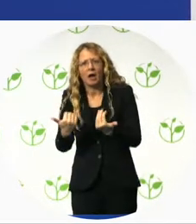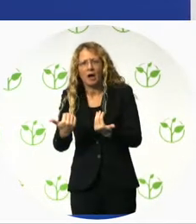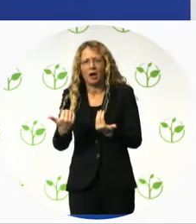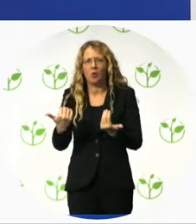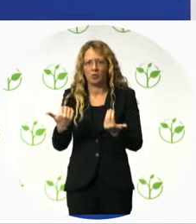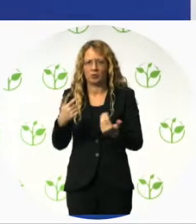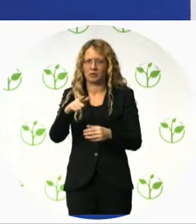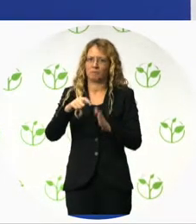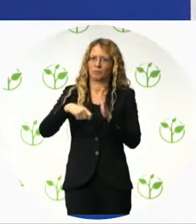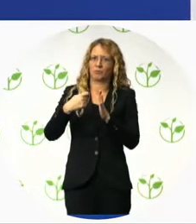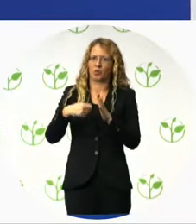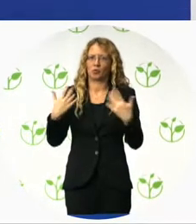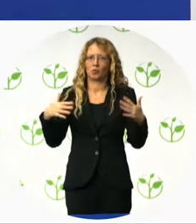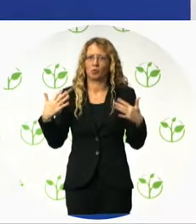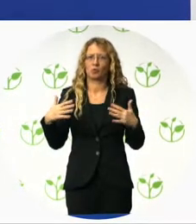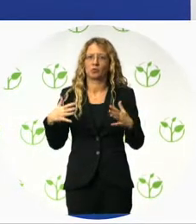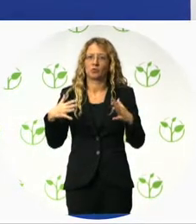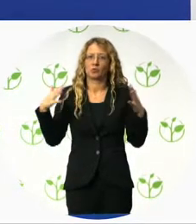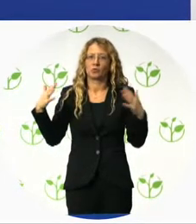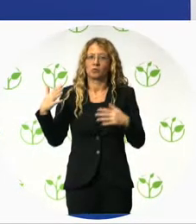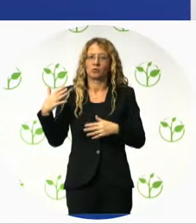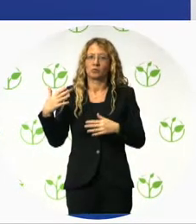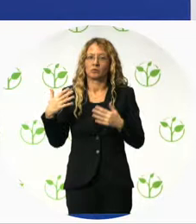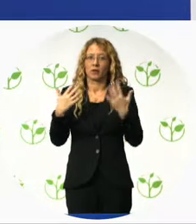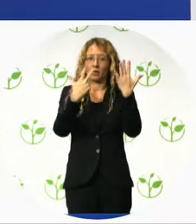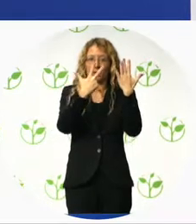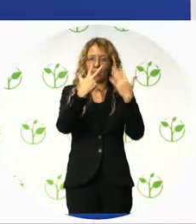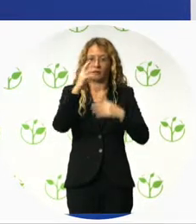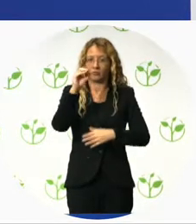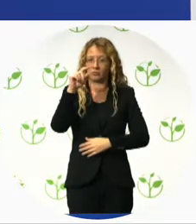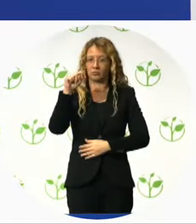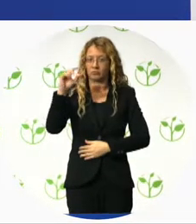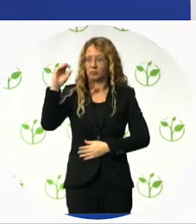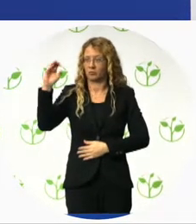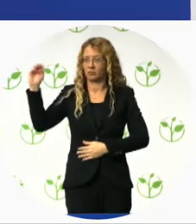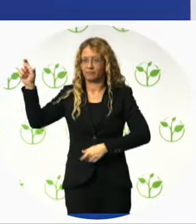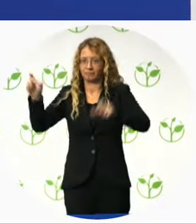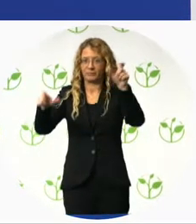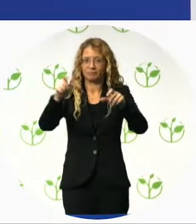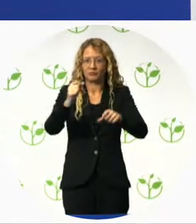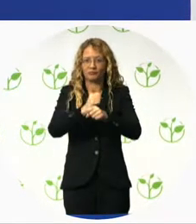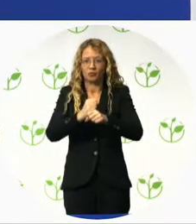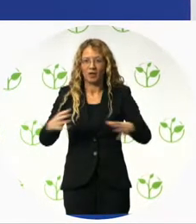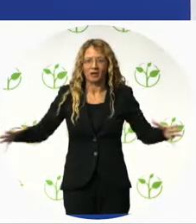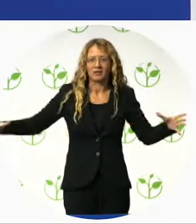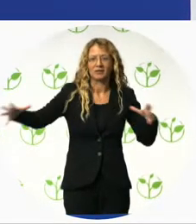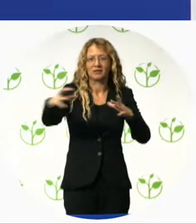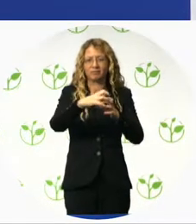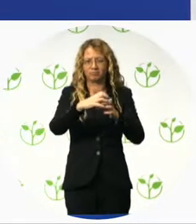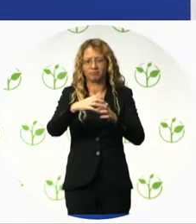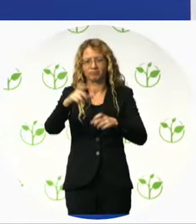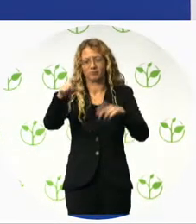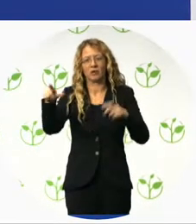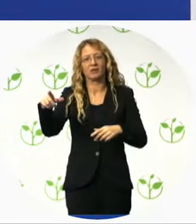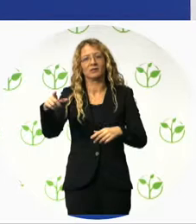We have already displayed 600 free functions in 12 cities, and